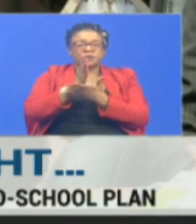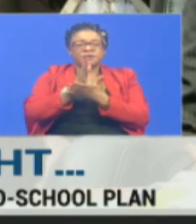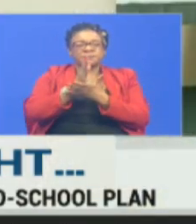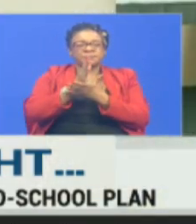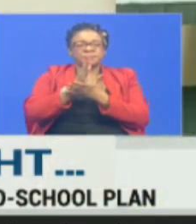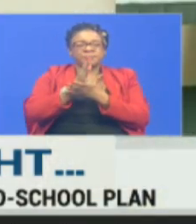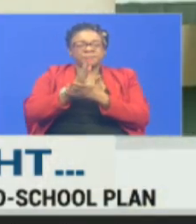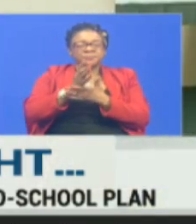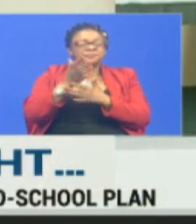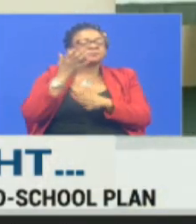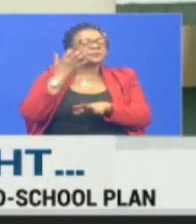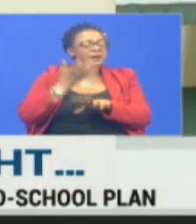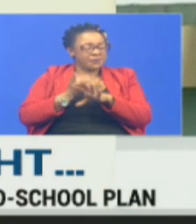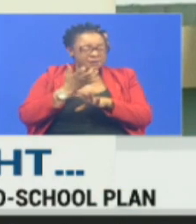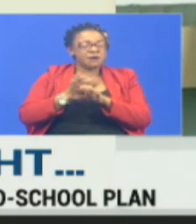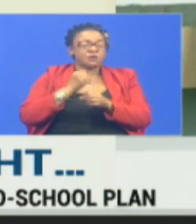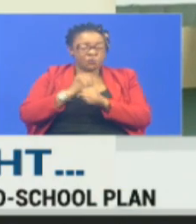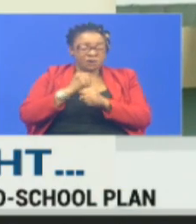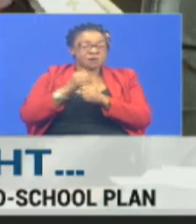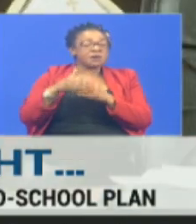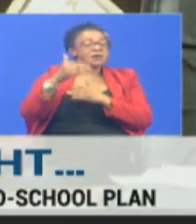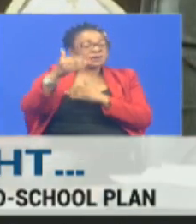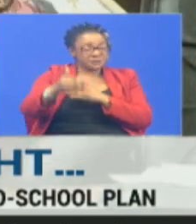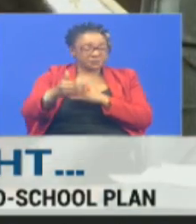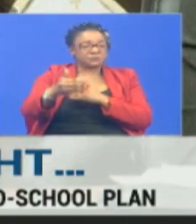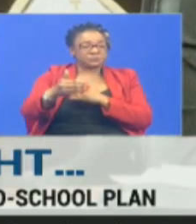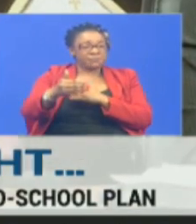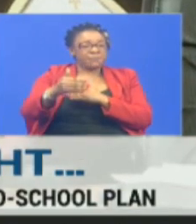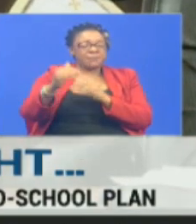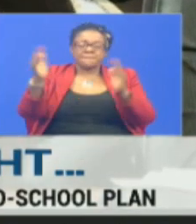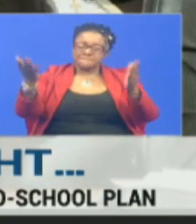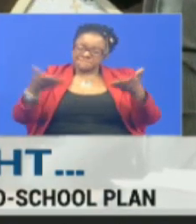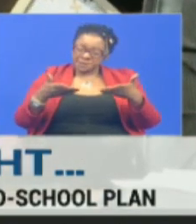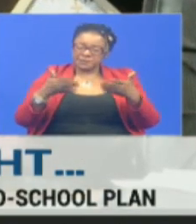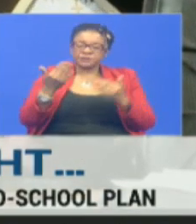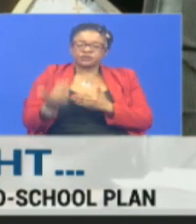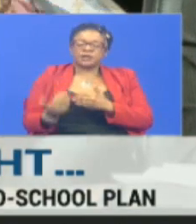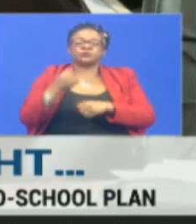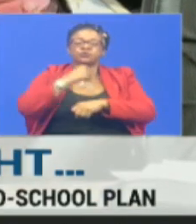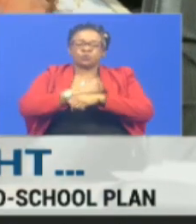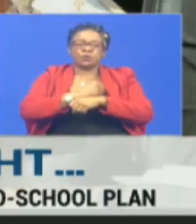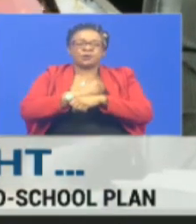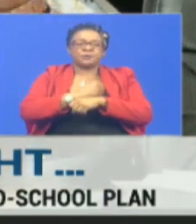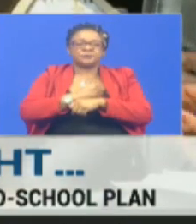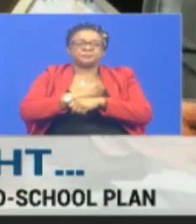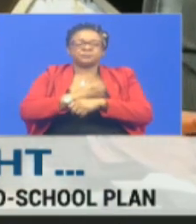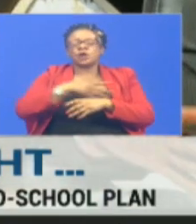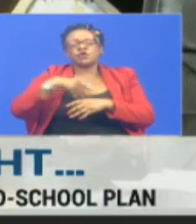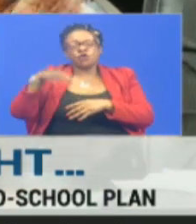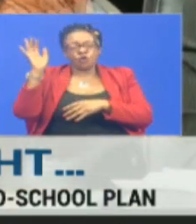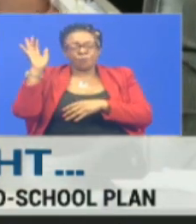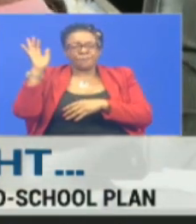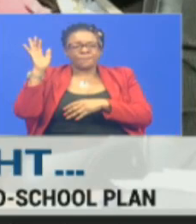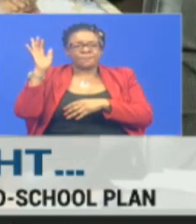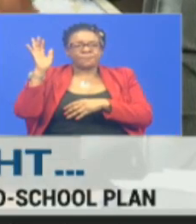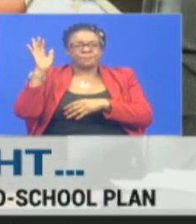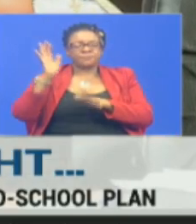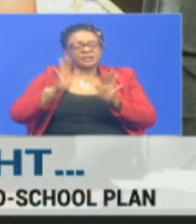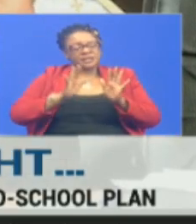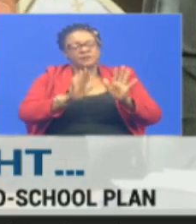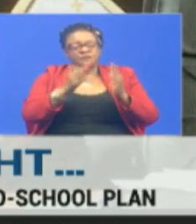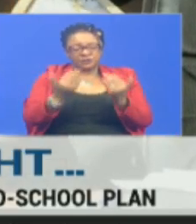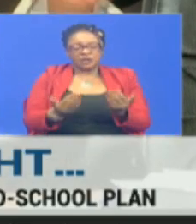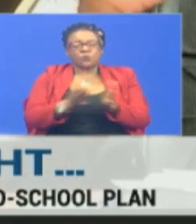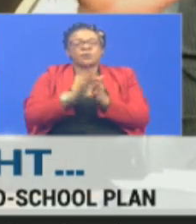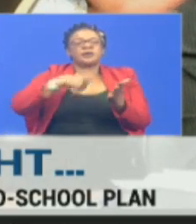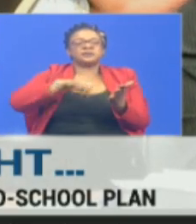hard work awaiting our teachers. Bring the child to school and go home and leave the child with us.